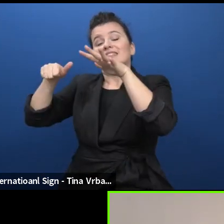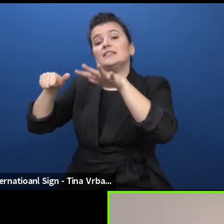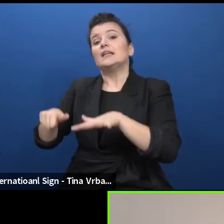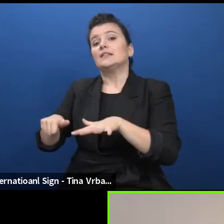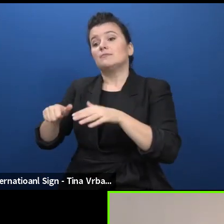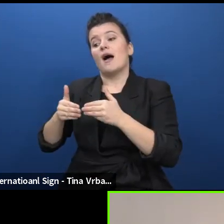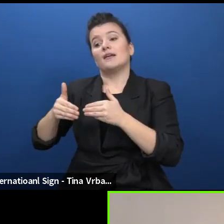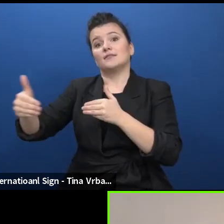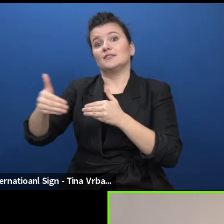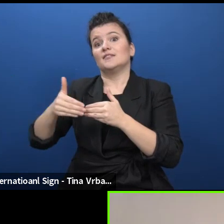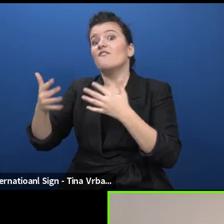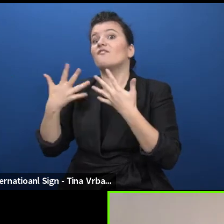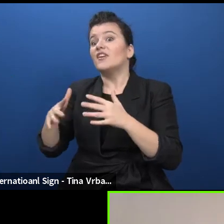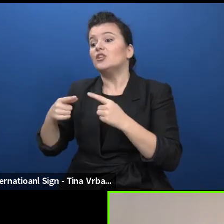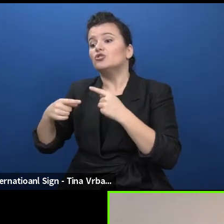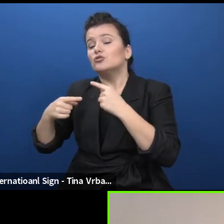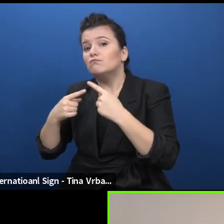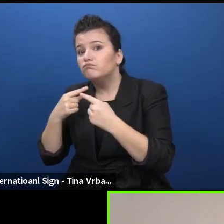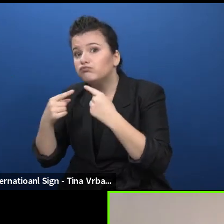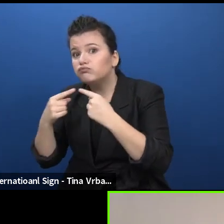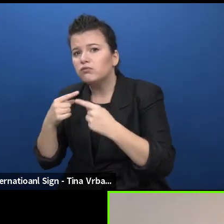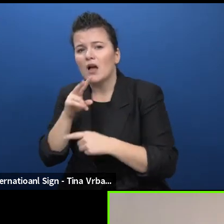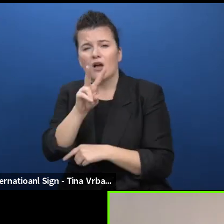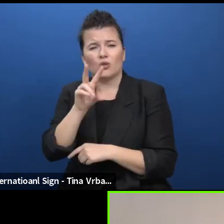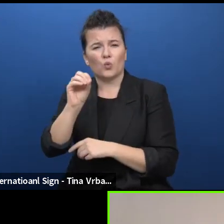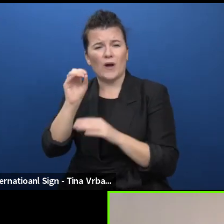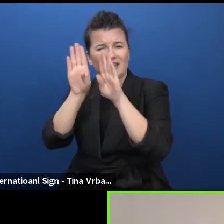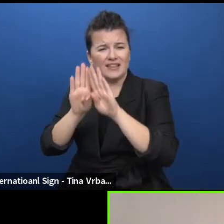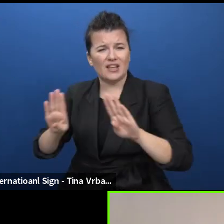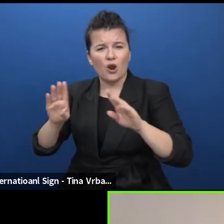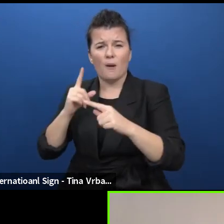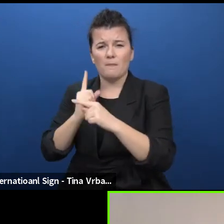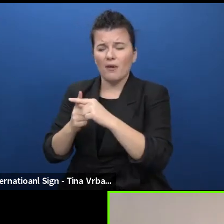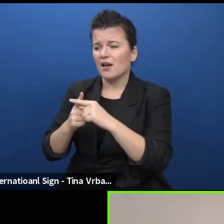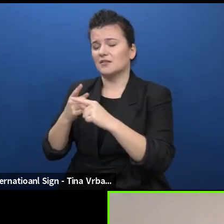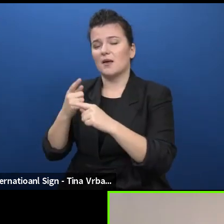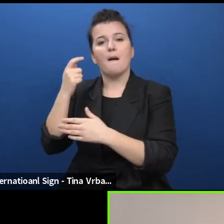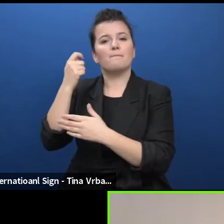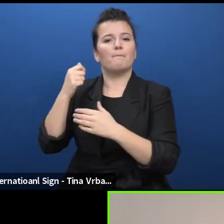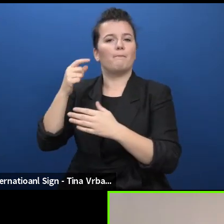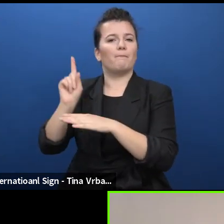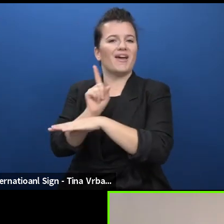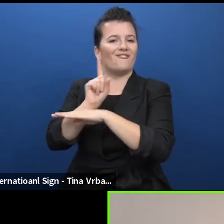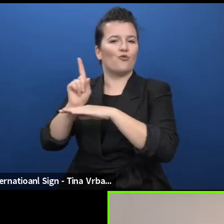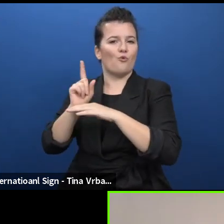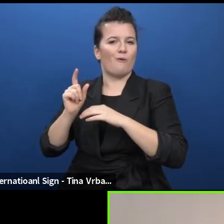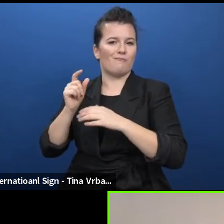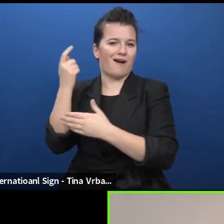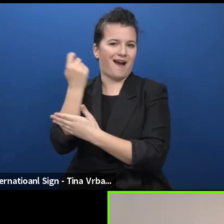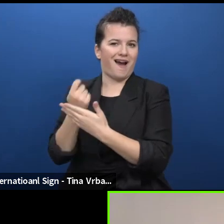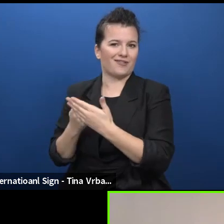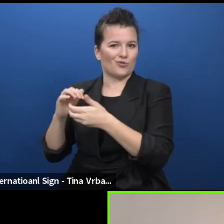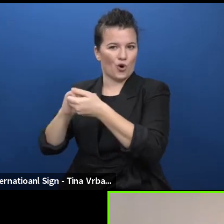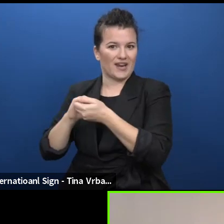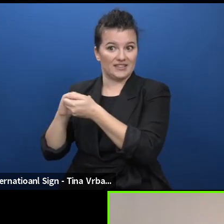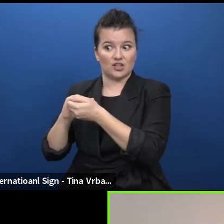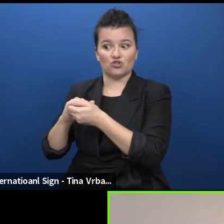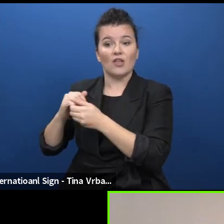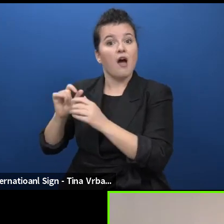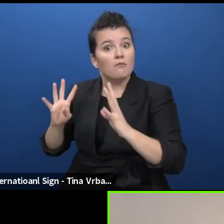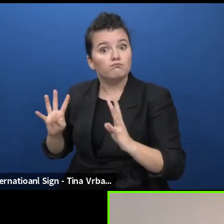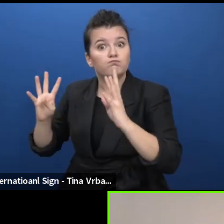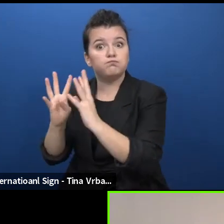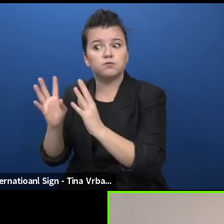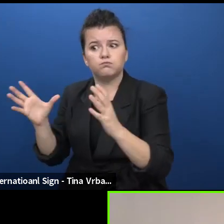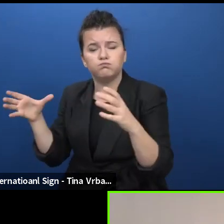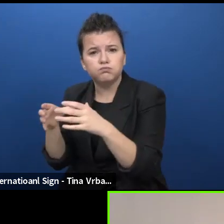led by a consortium of 12 theatre and performing arts organisations, who have agreed on the most urgent questions to